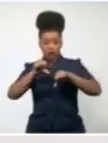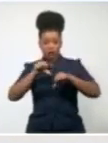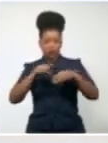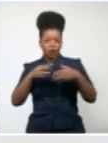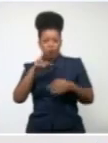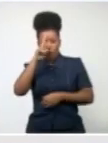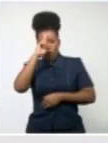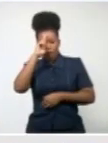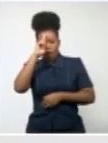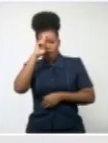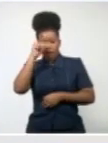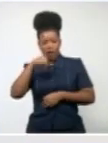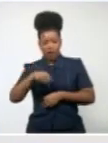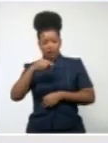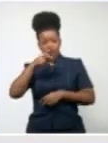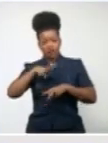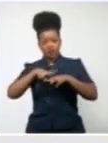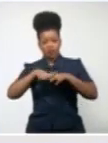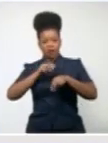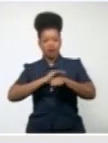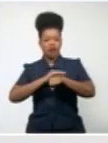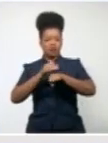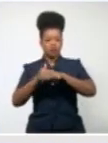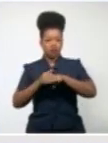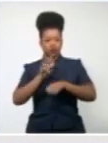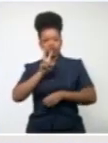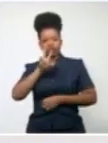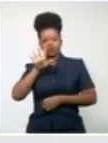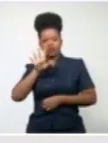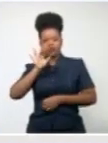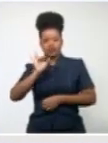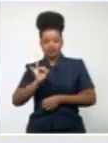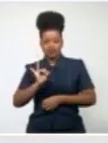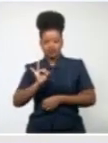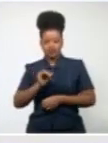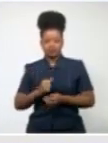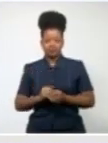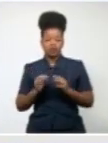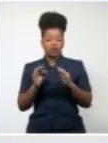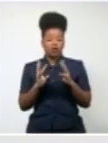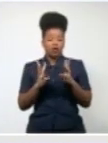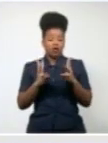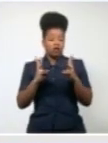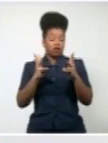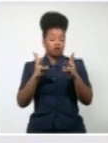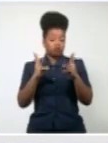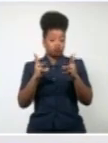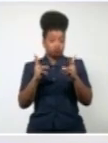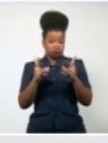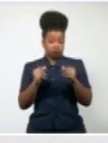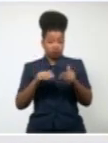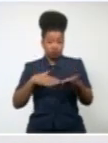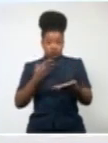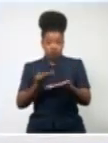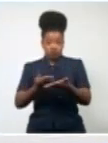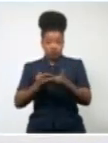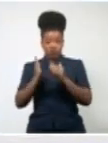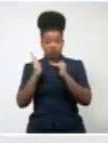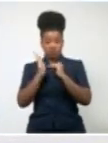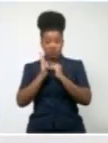And in the laboratory of the Amengueiras Brothers Hospital, 257. As a result of these